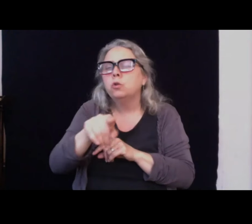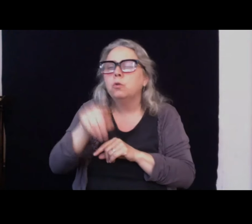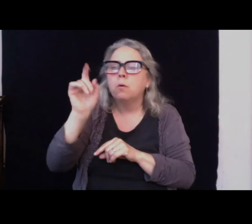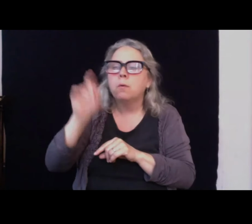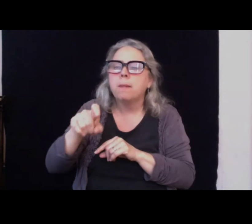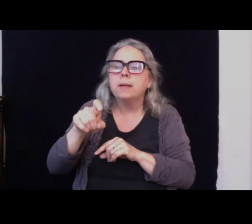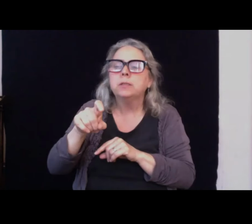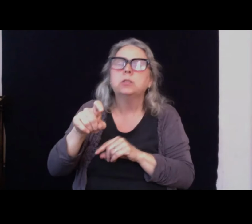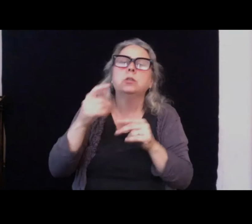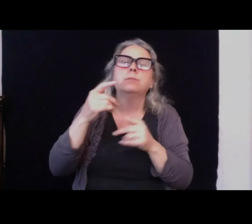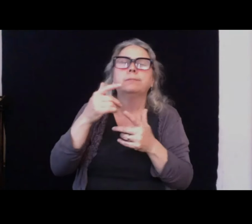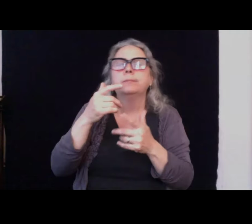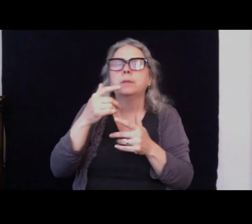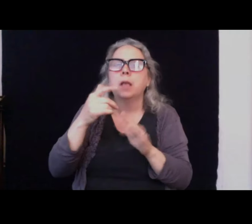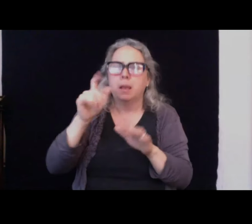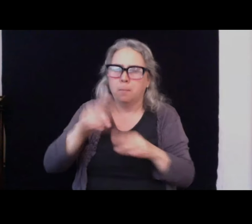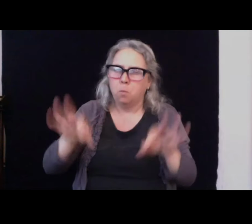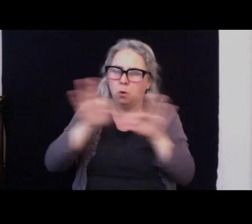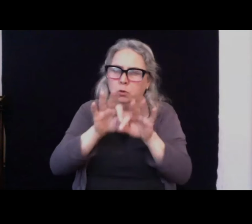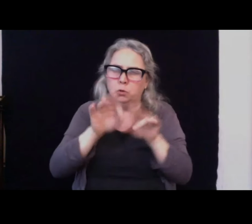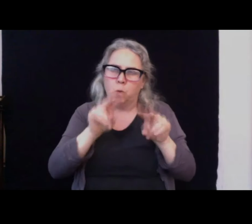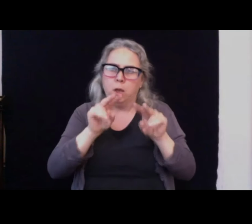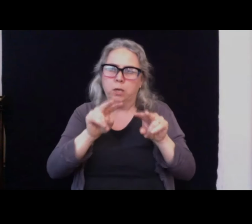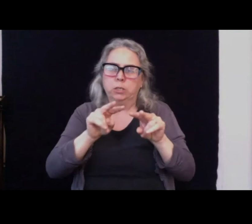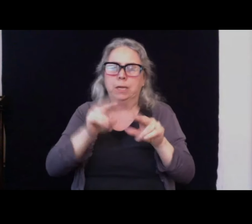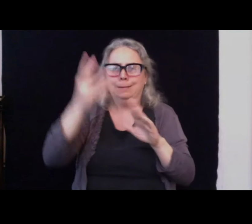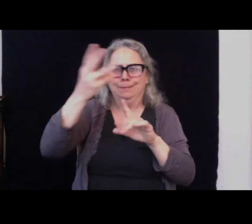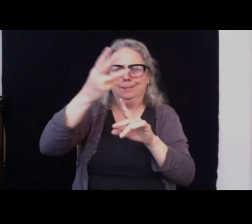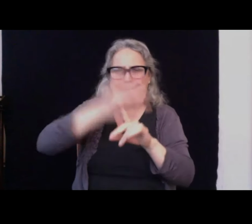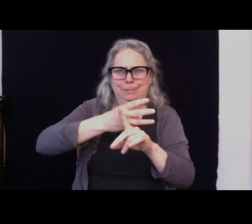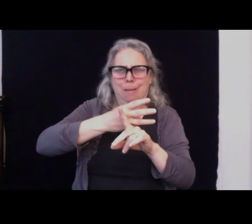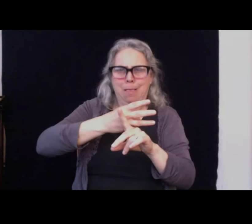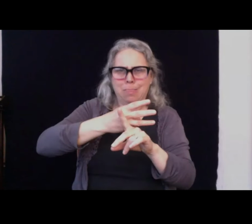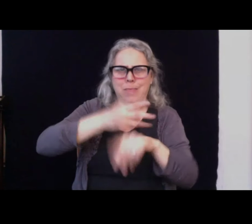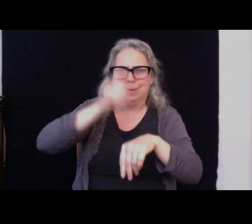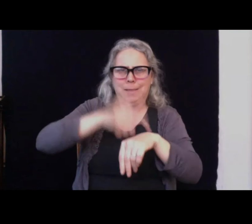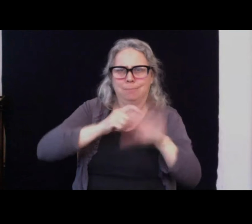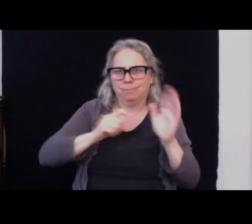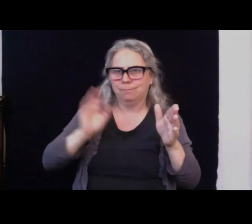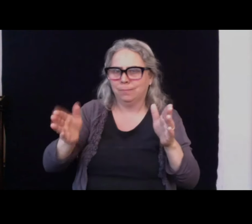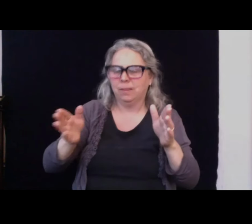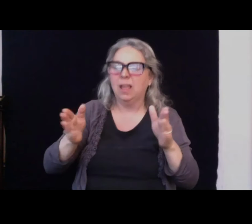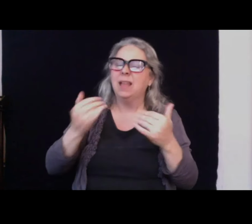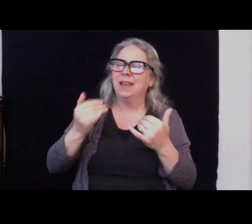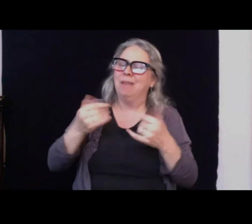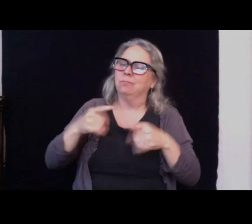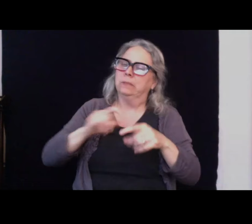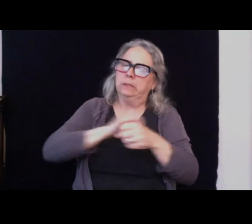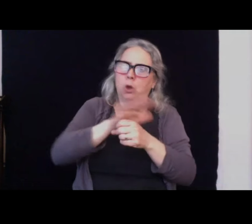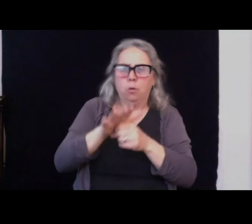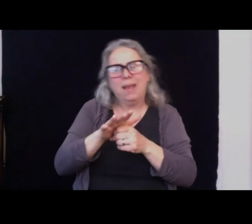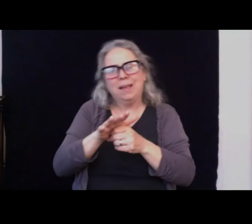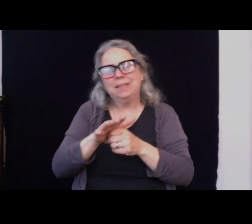the 6-month time clock. Right now during COVID, that's been a little lax,